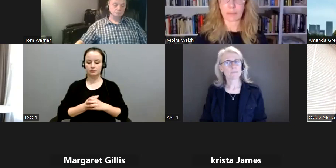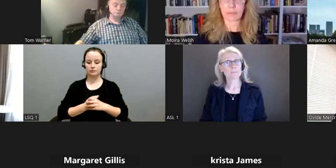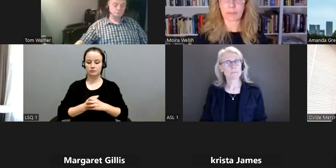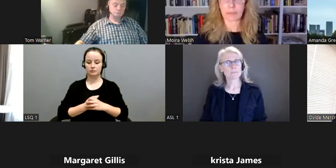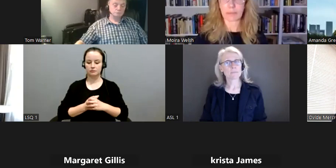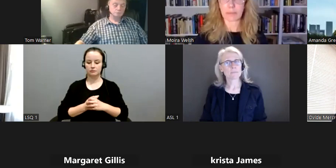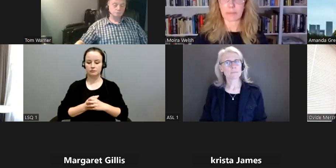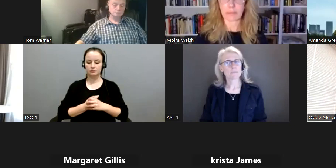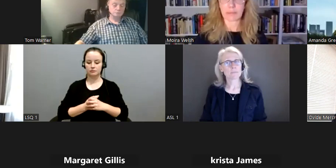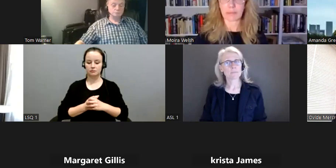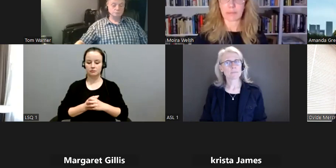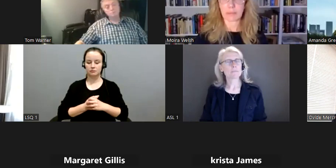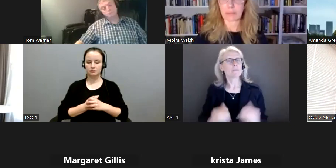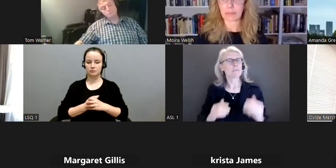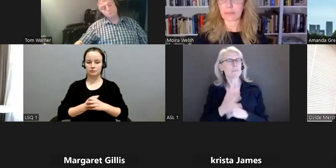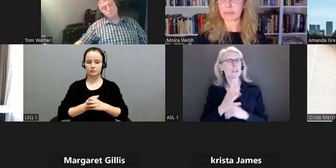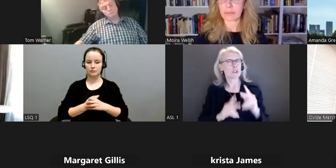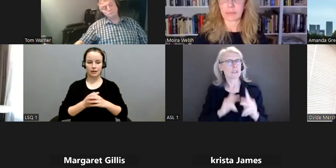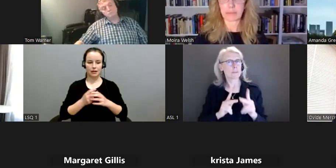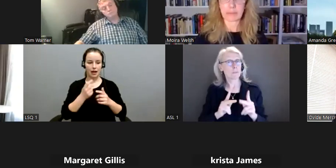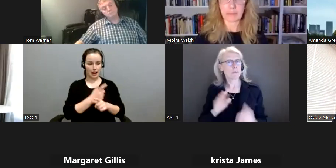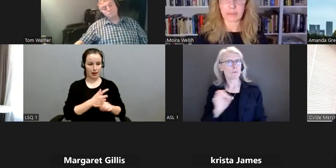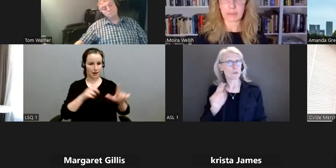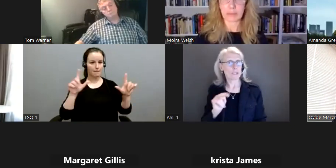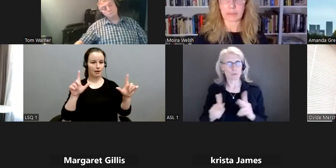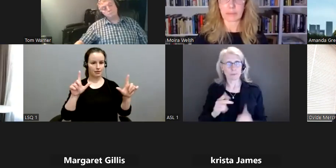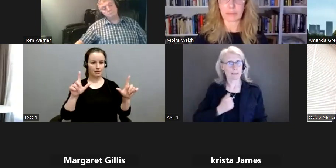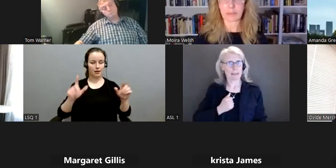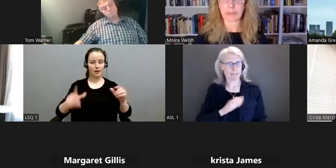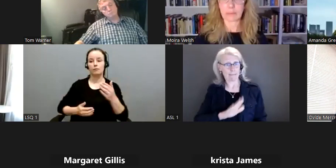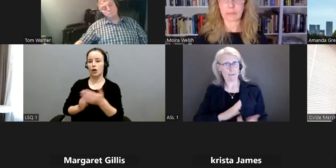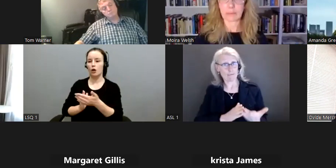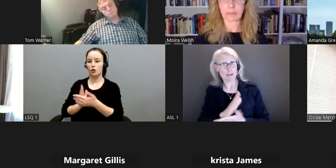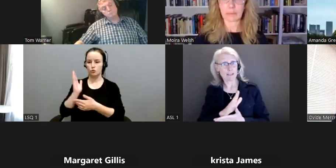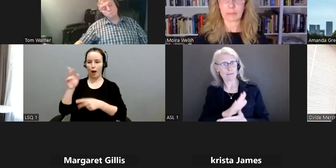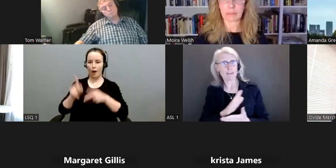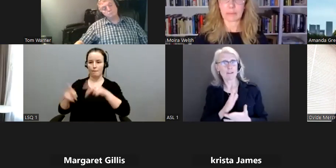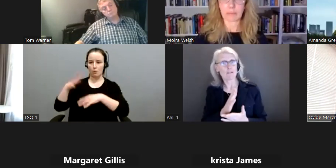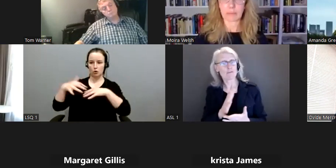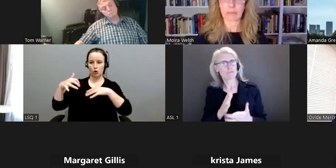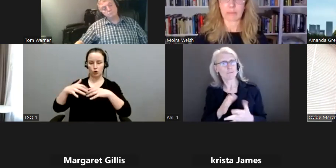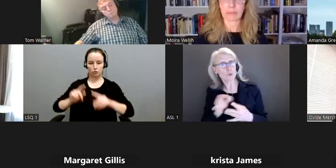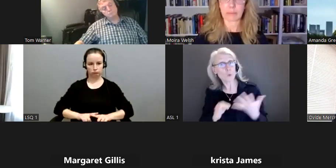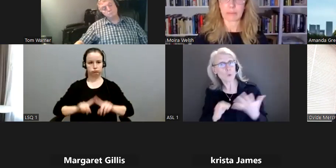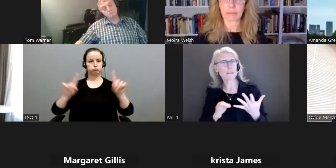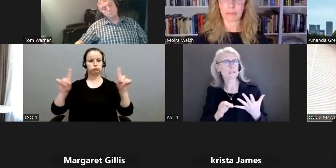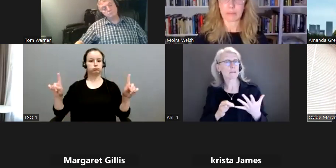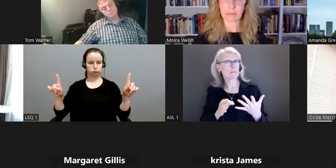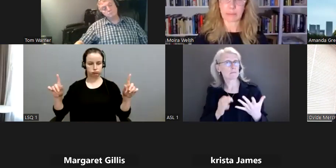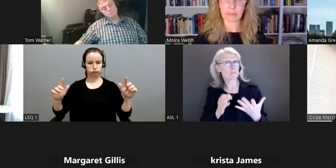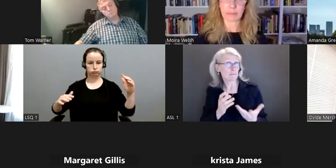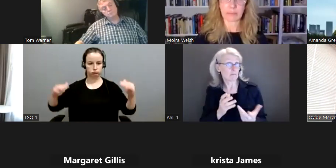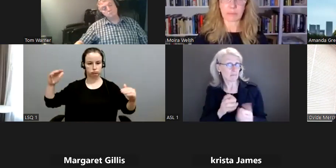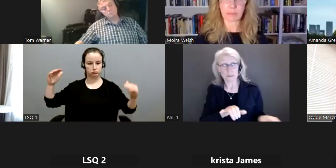freedoms and the rights of Indigenous people, like First Nations people in Canada, and those shared by all other